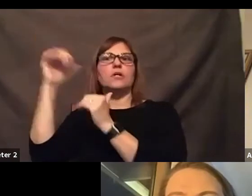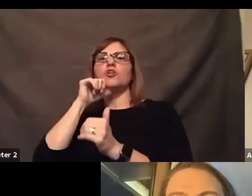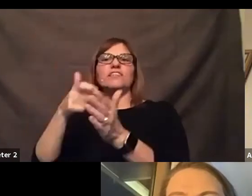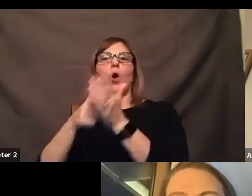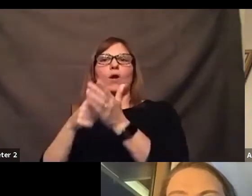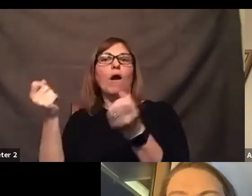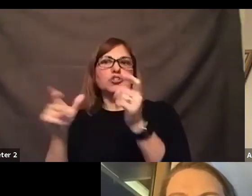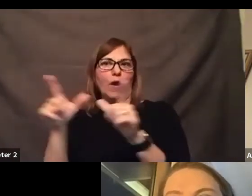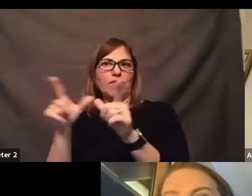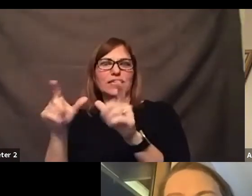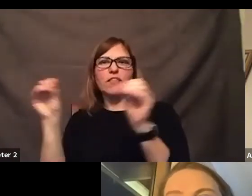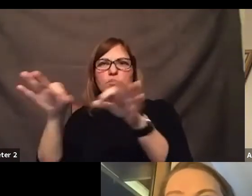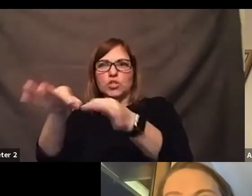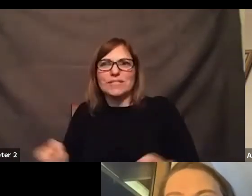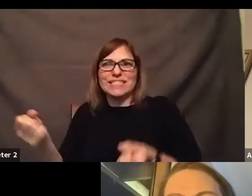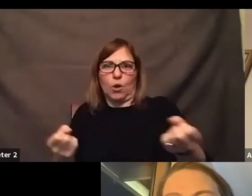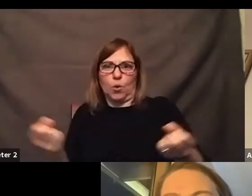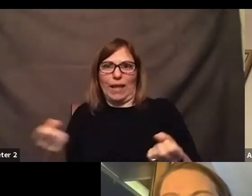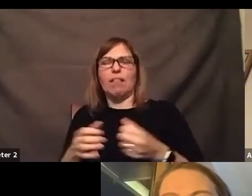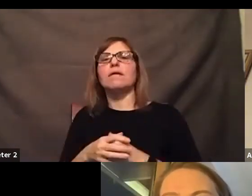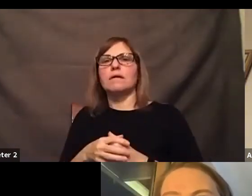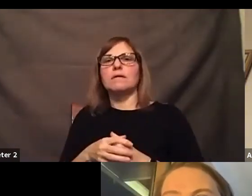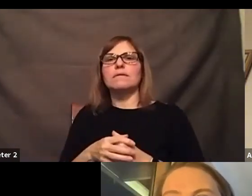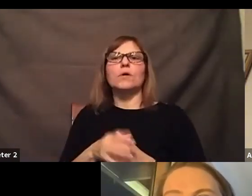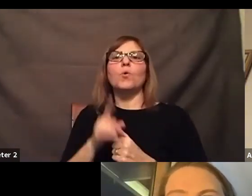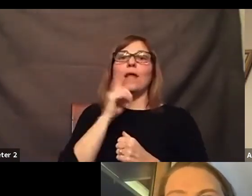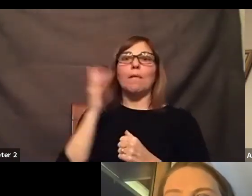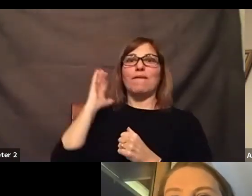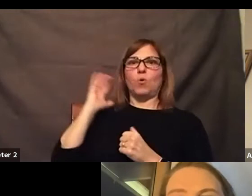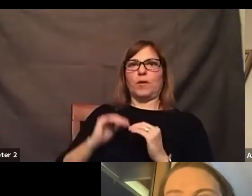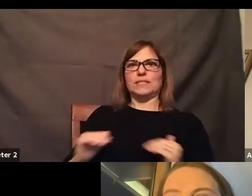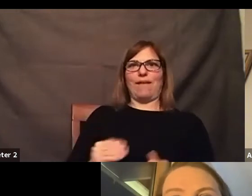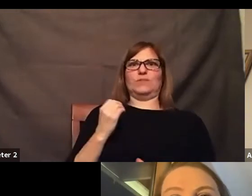steering wheel. And yeah, there was a level 0 too, which is no